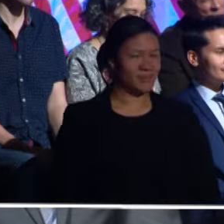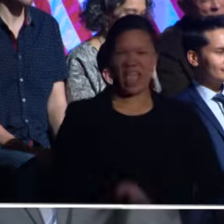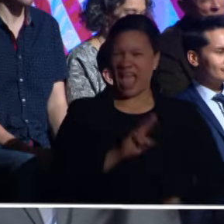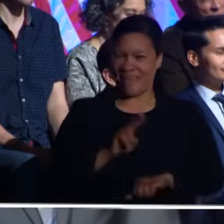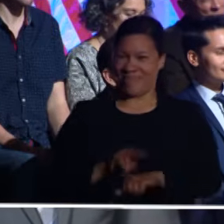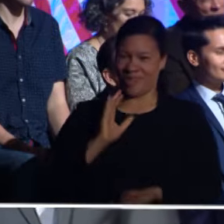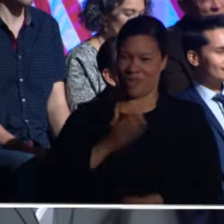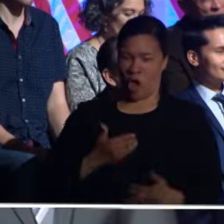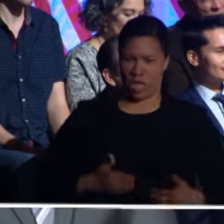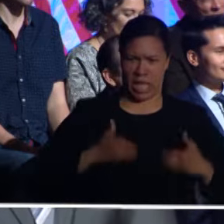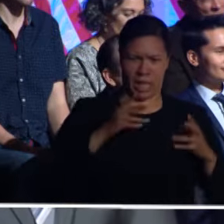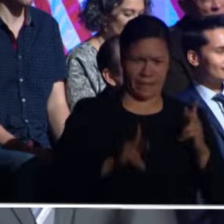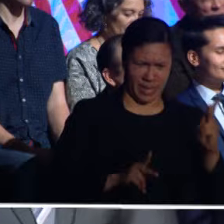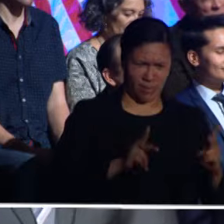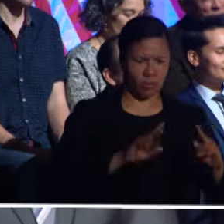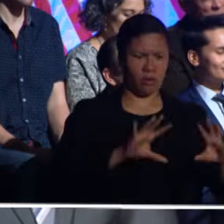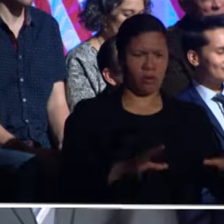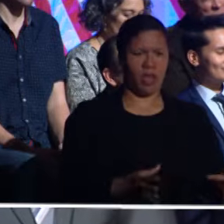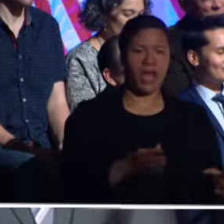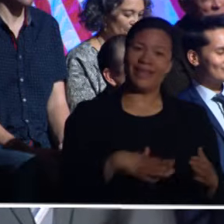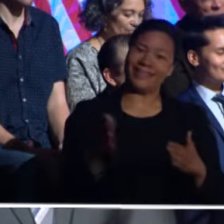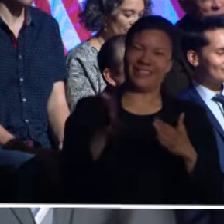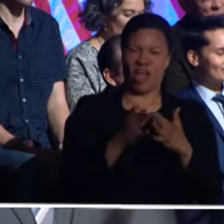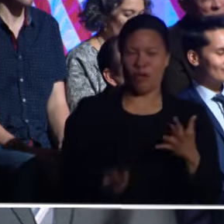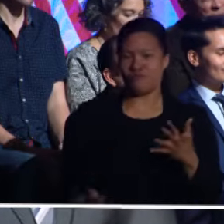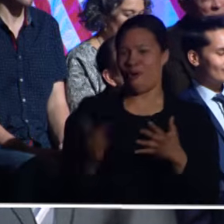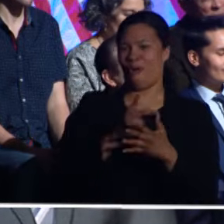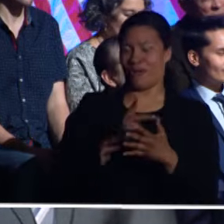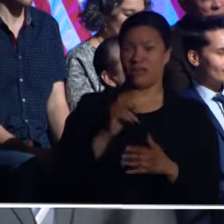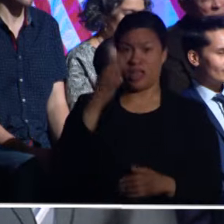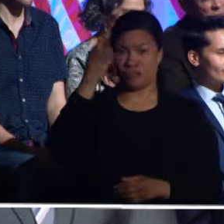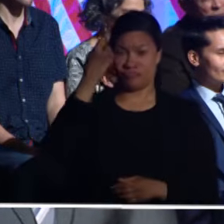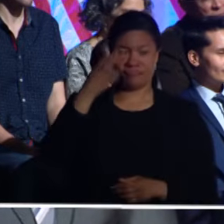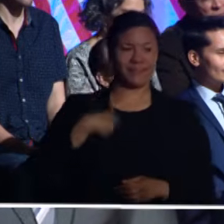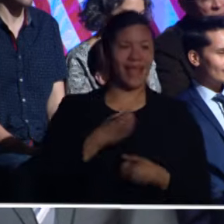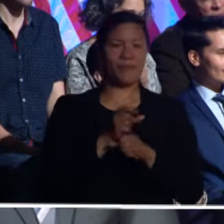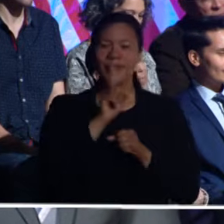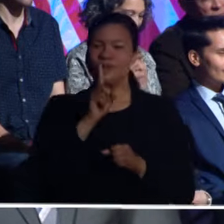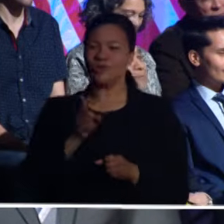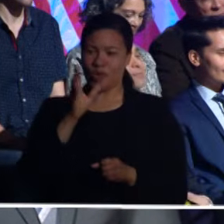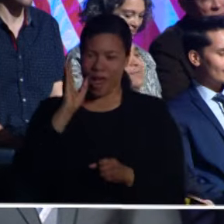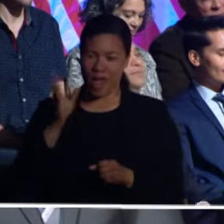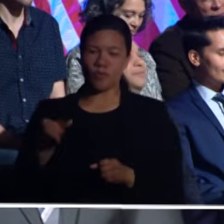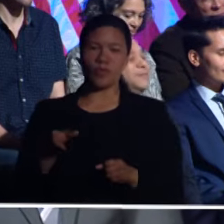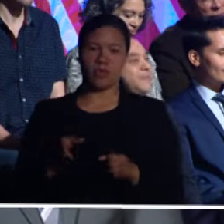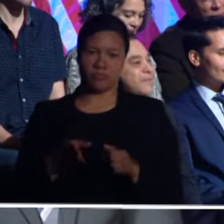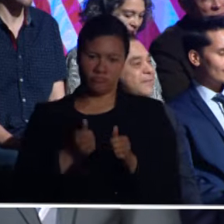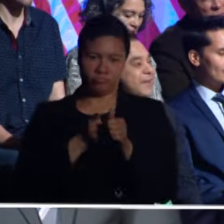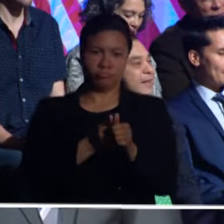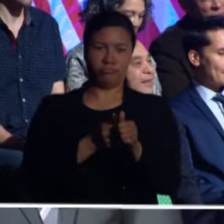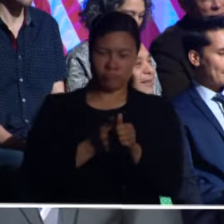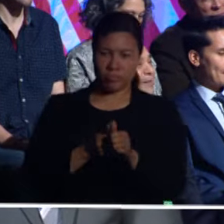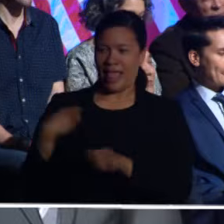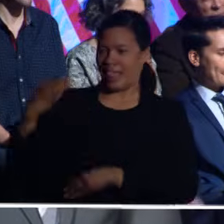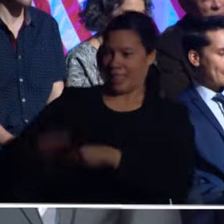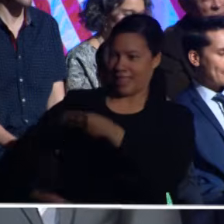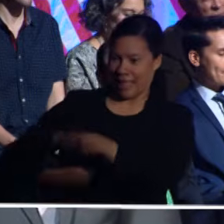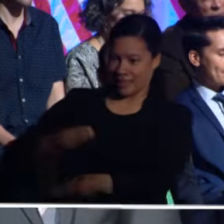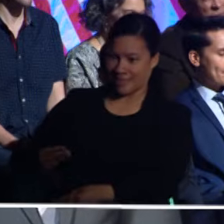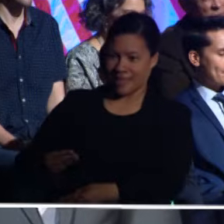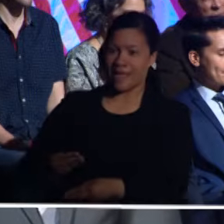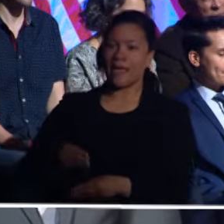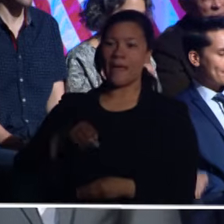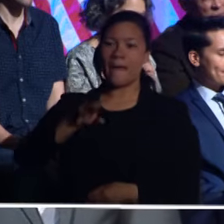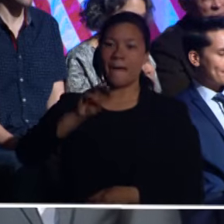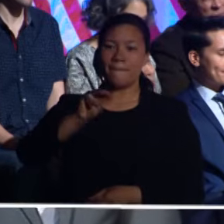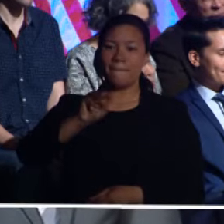a top priority, which is why I made sure to build on the legacy that the Mayor for Life,